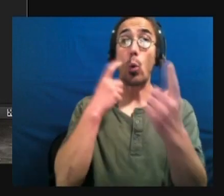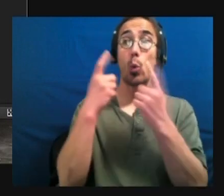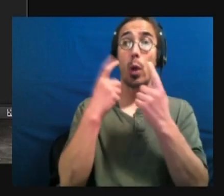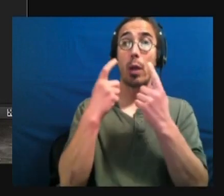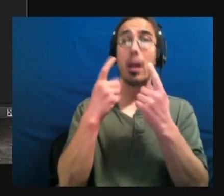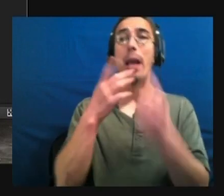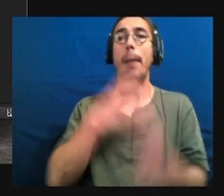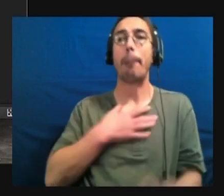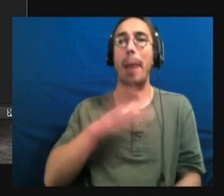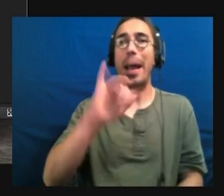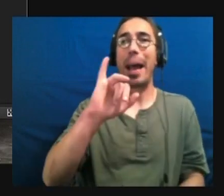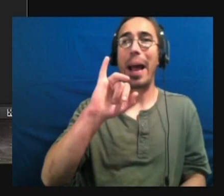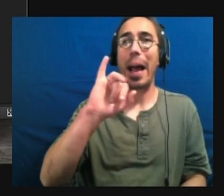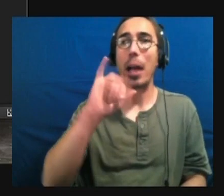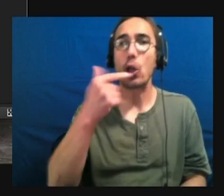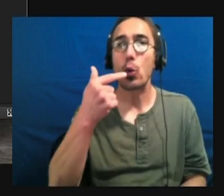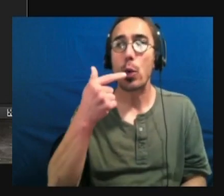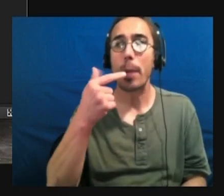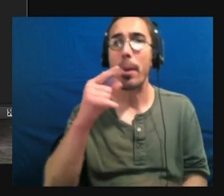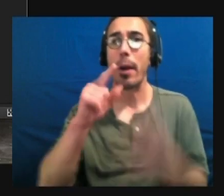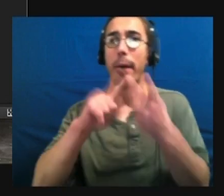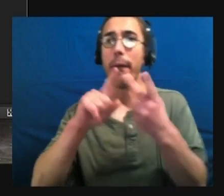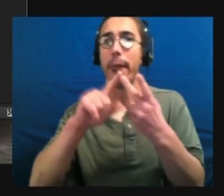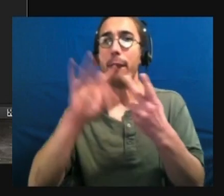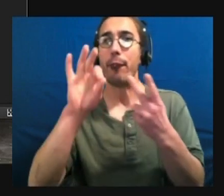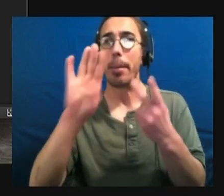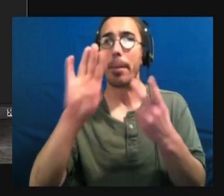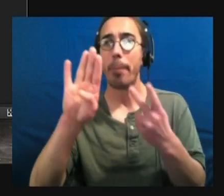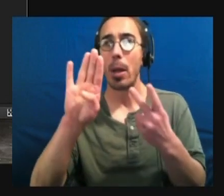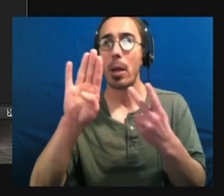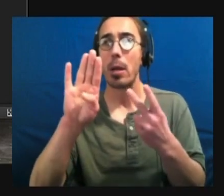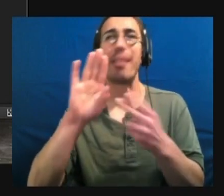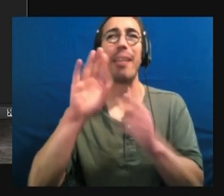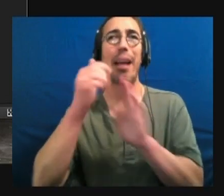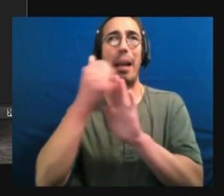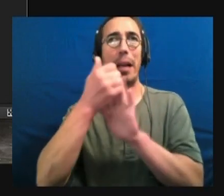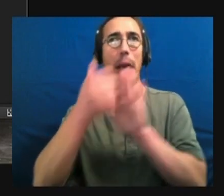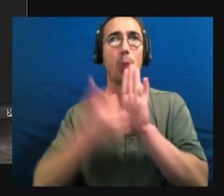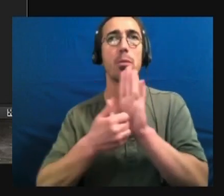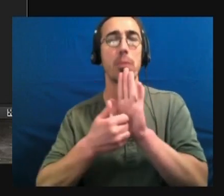account and Facebook and our nonprofit's